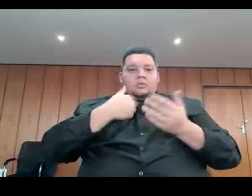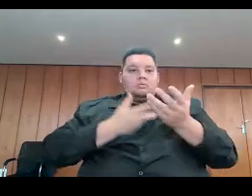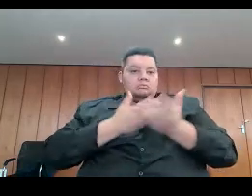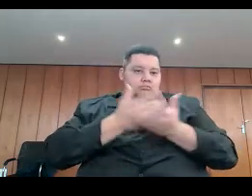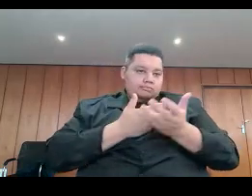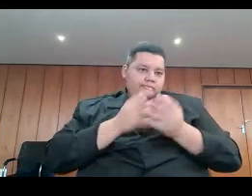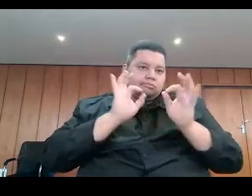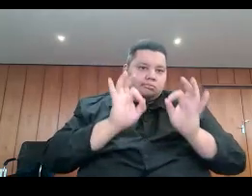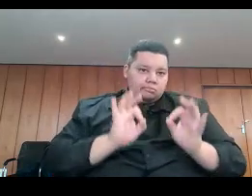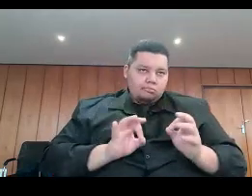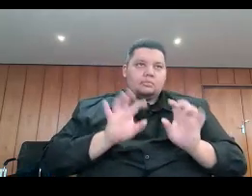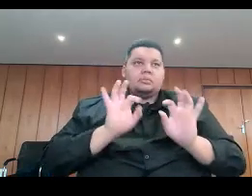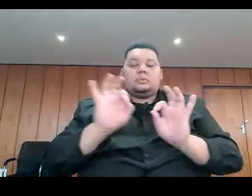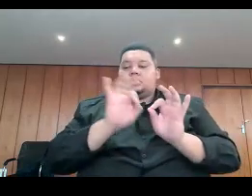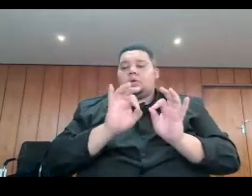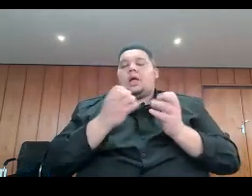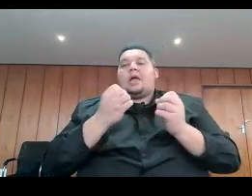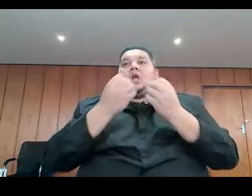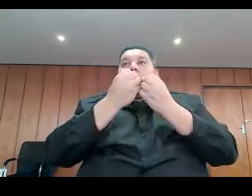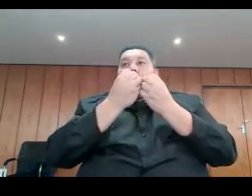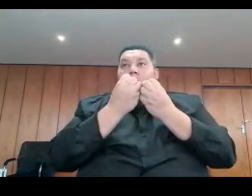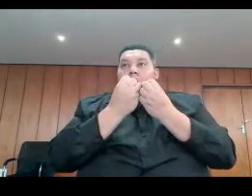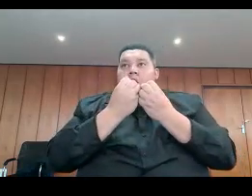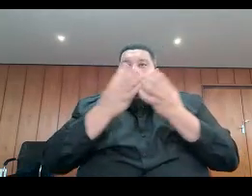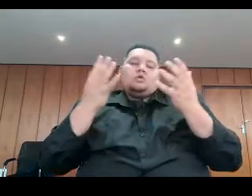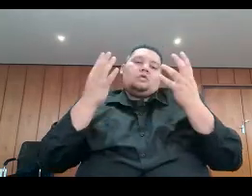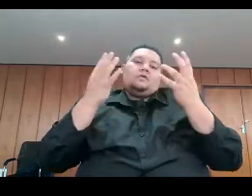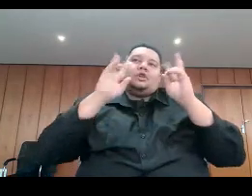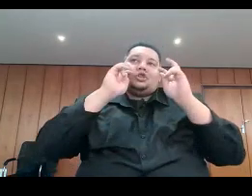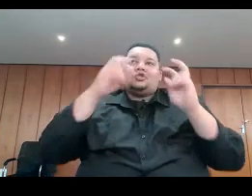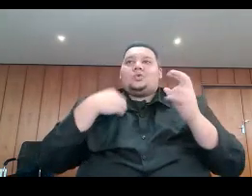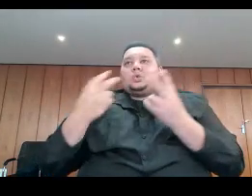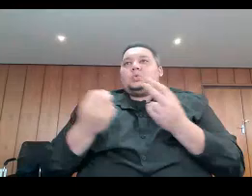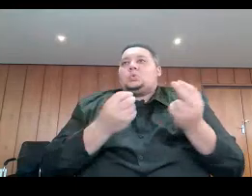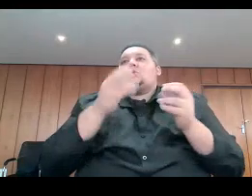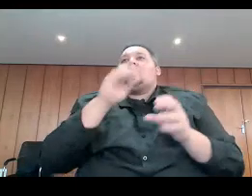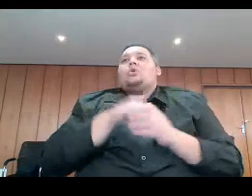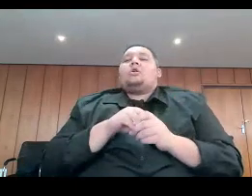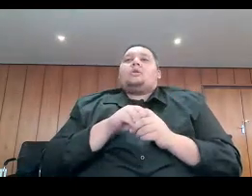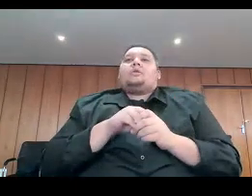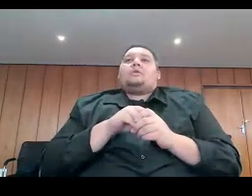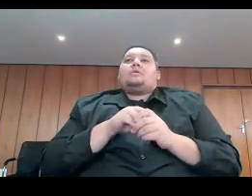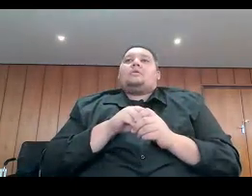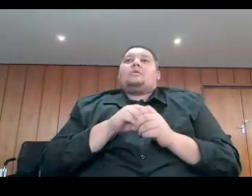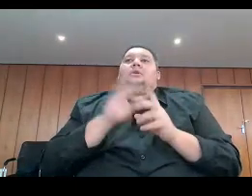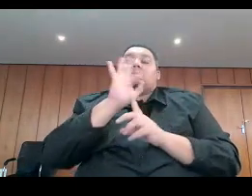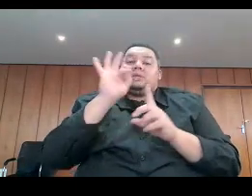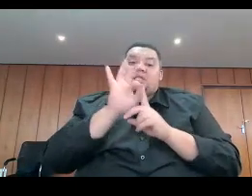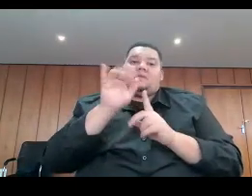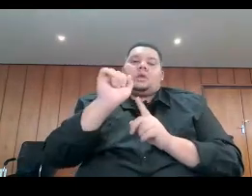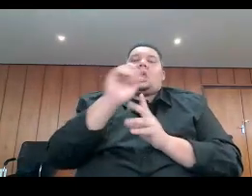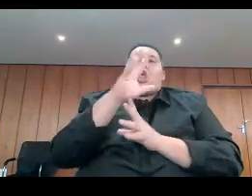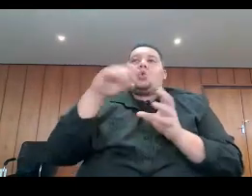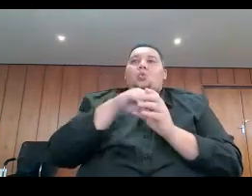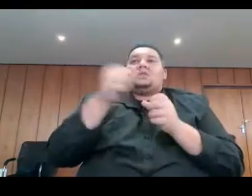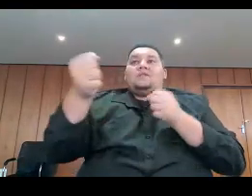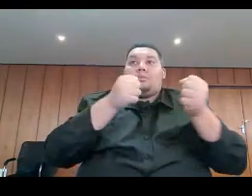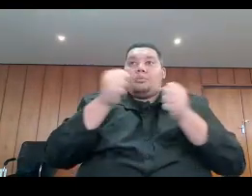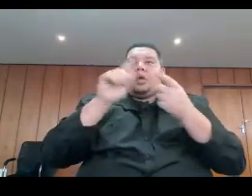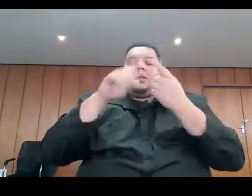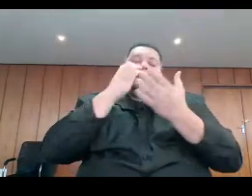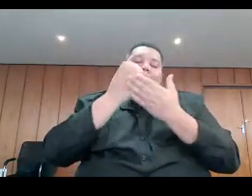different sectors. So there's a lot of research that is being done currently on particularly inclusive employment